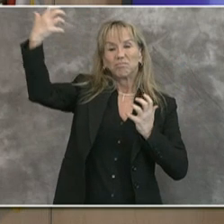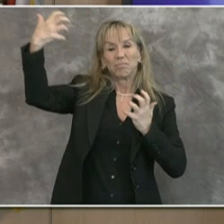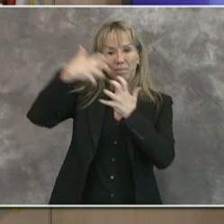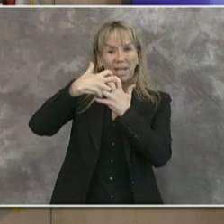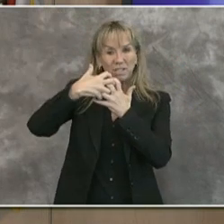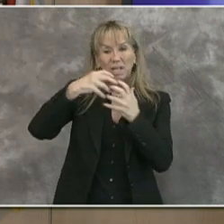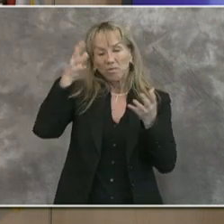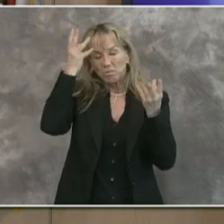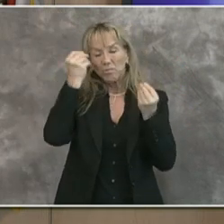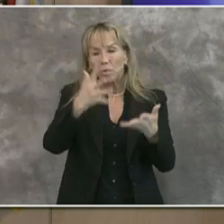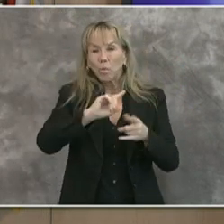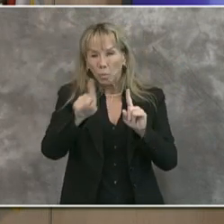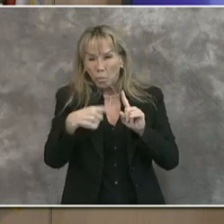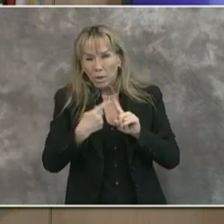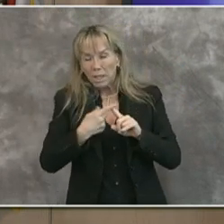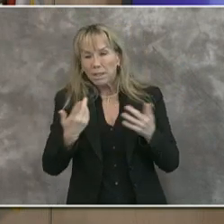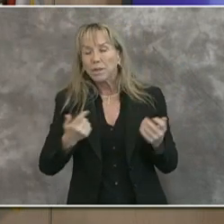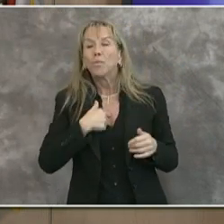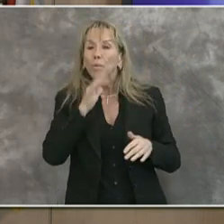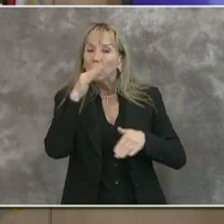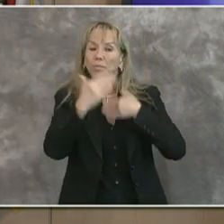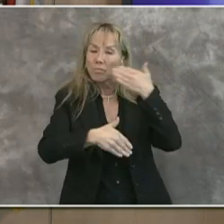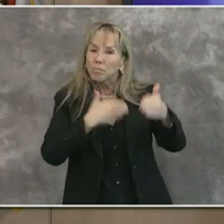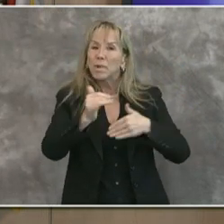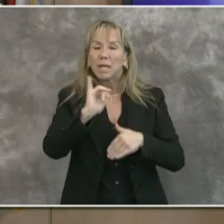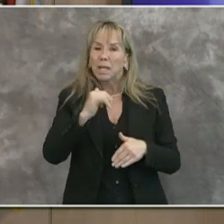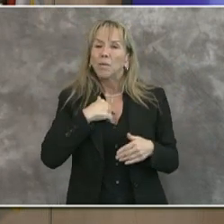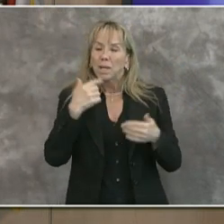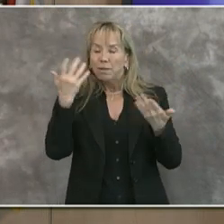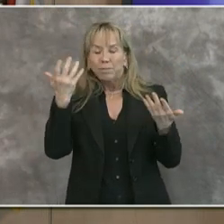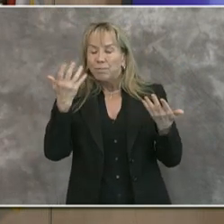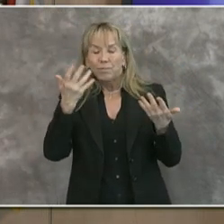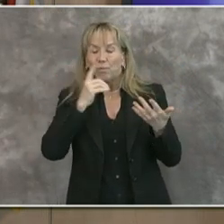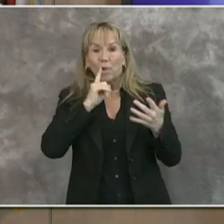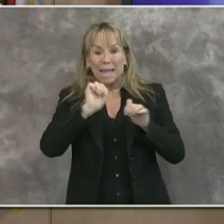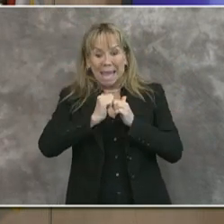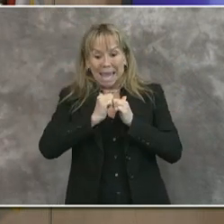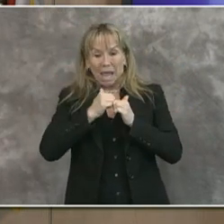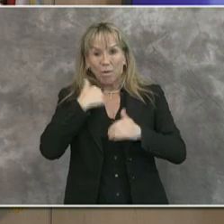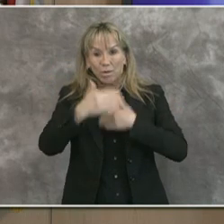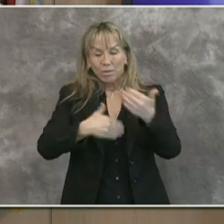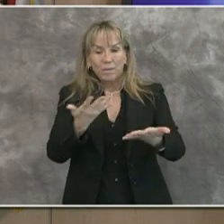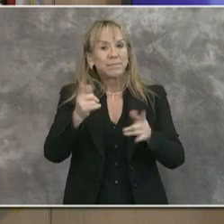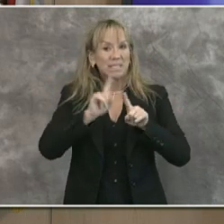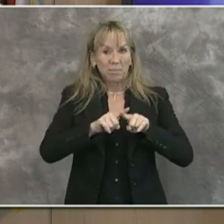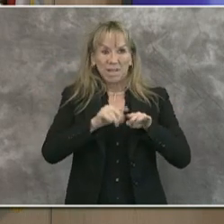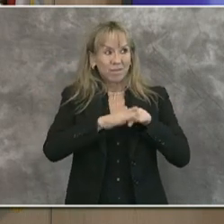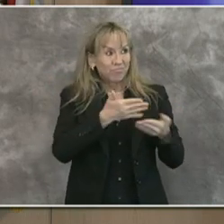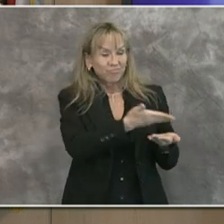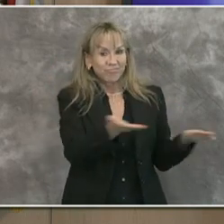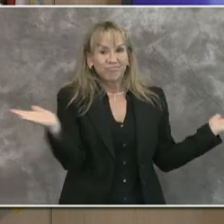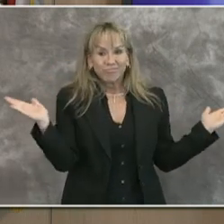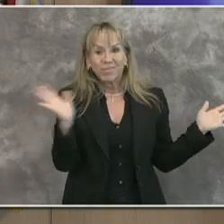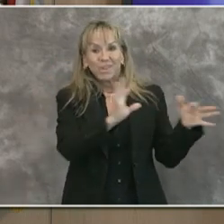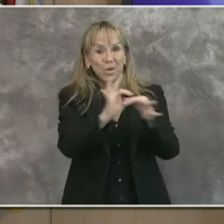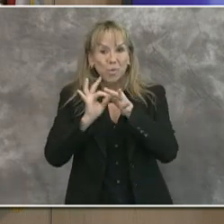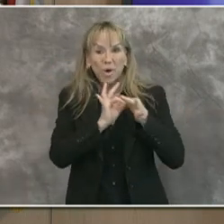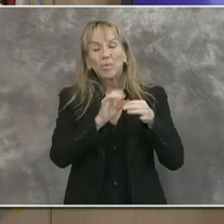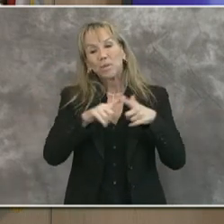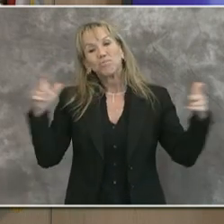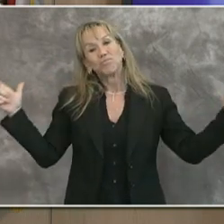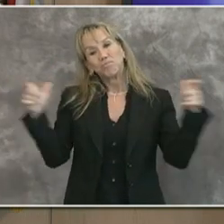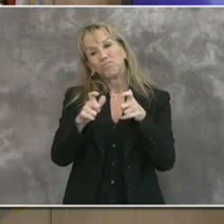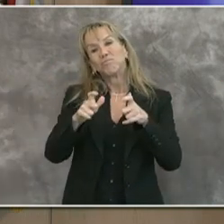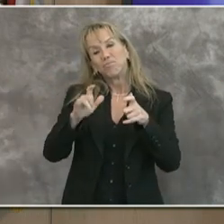to reiterate, our ability to continue to move forward is predicated on our ability to continue to have widespread cooperation and continue to slow the spread of